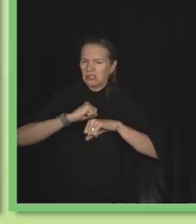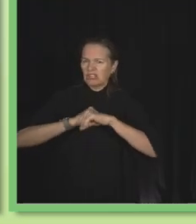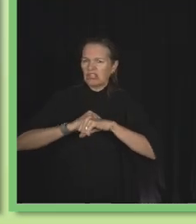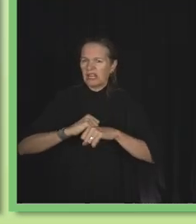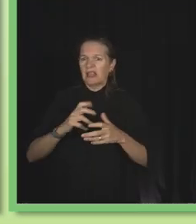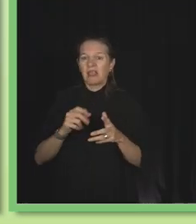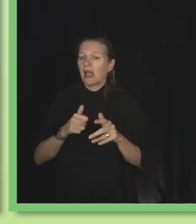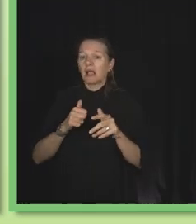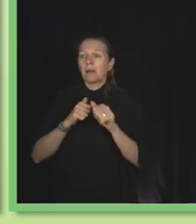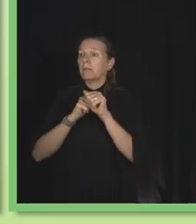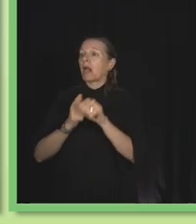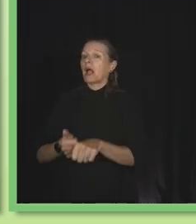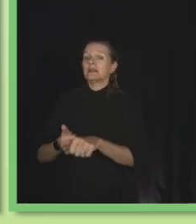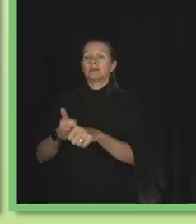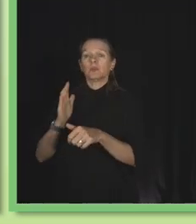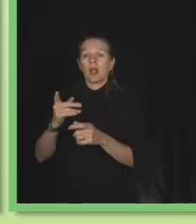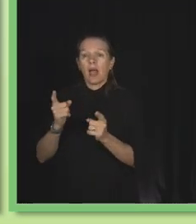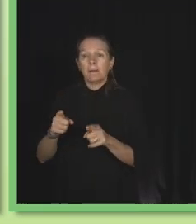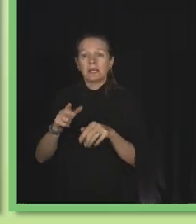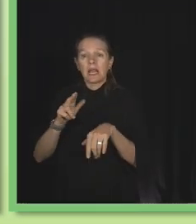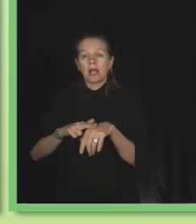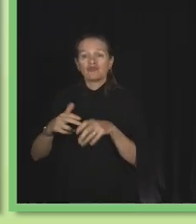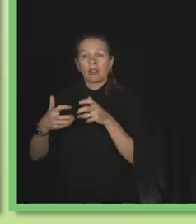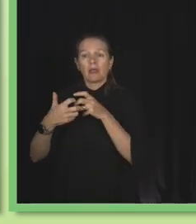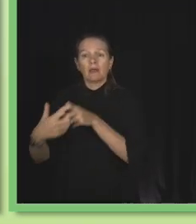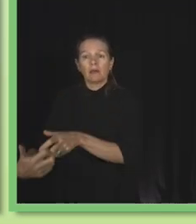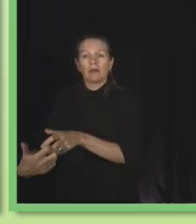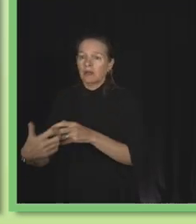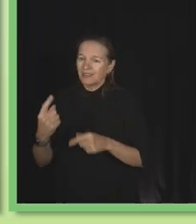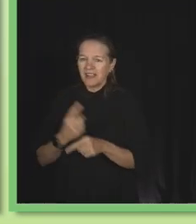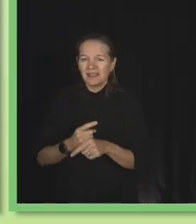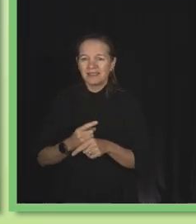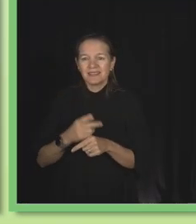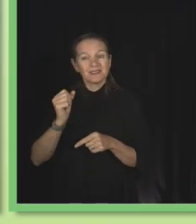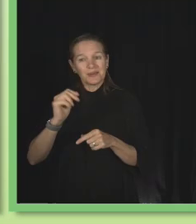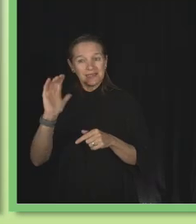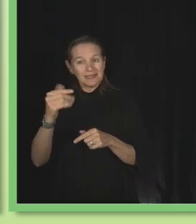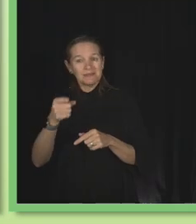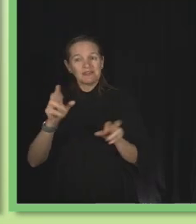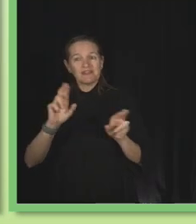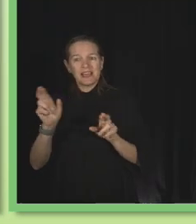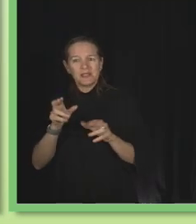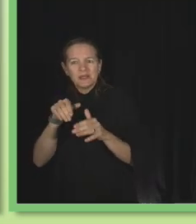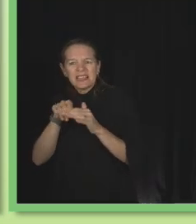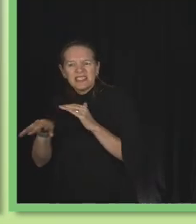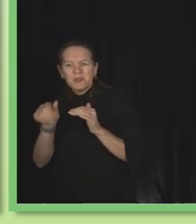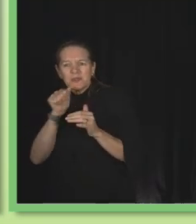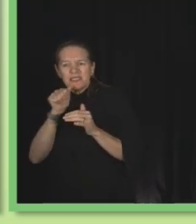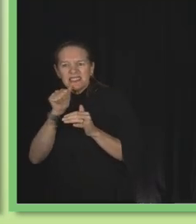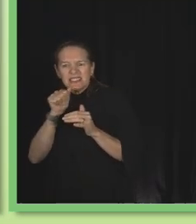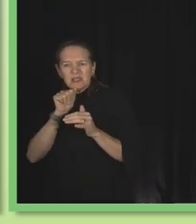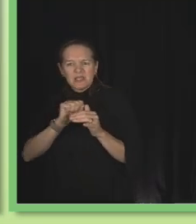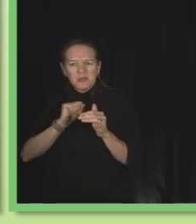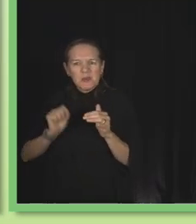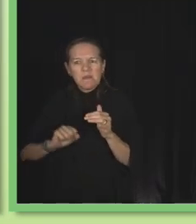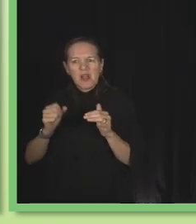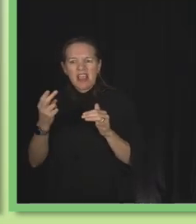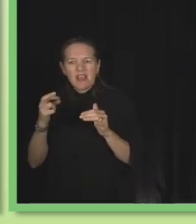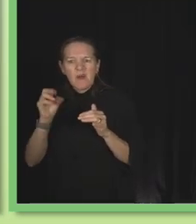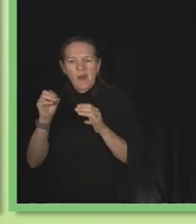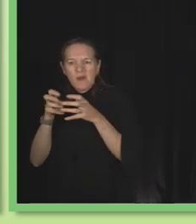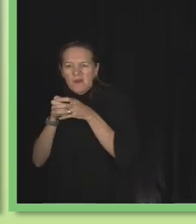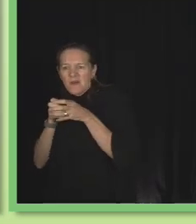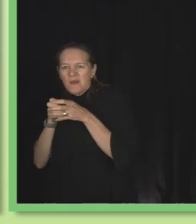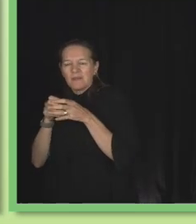compliance just comes naturally. It's perfectly said. Well, it sounds like you're ready to join our secret cabal of security heroes. I'd love to. Where can I find